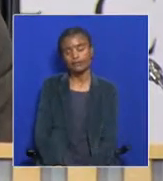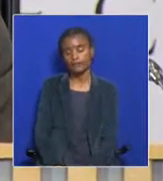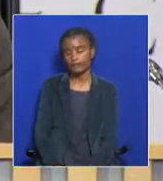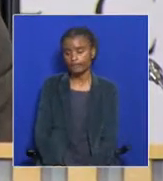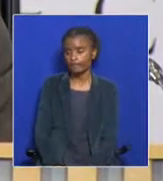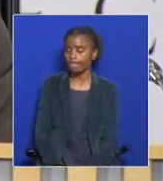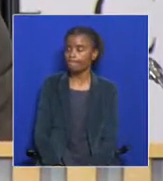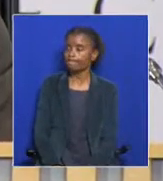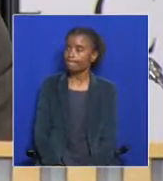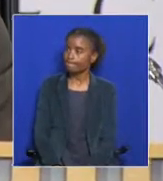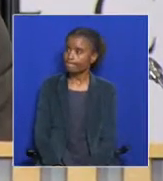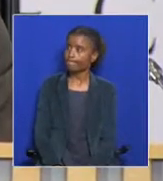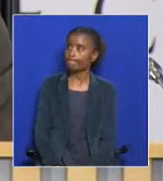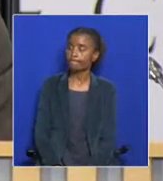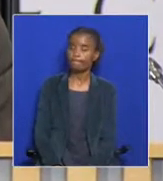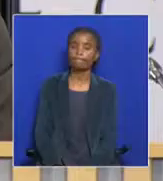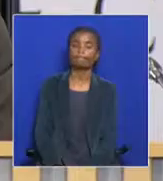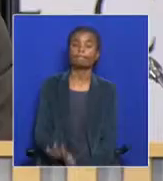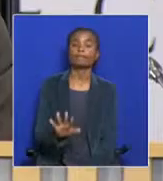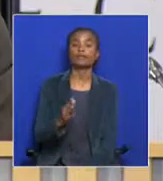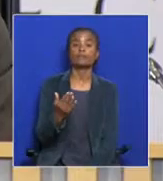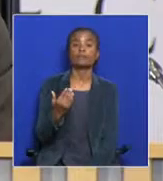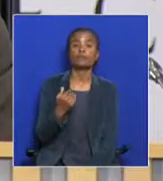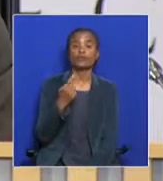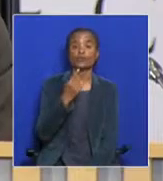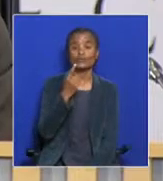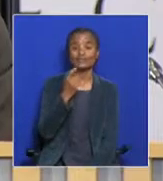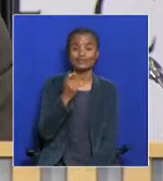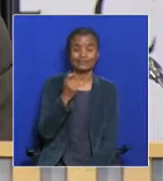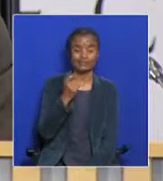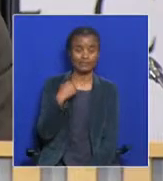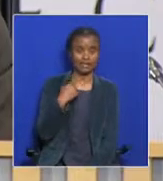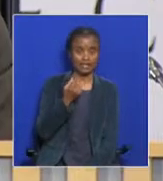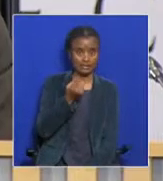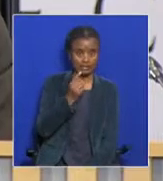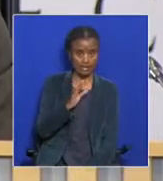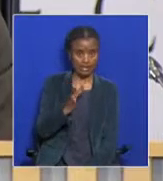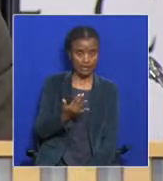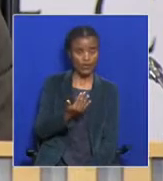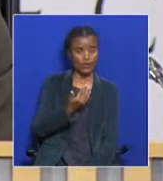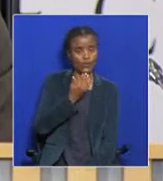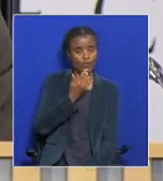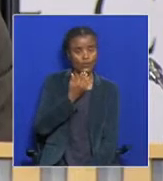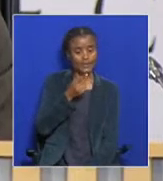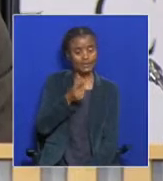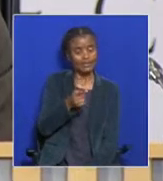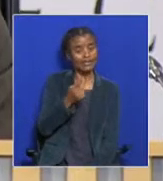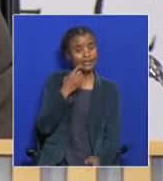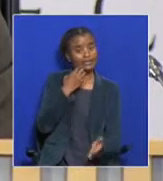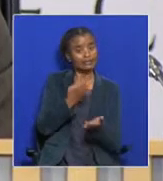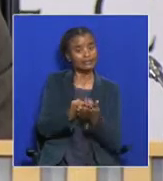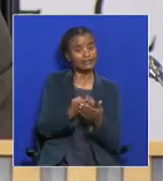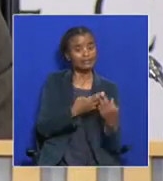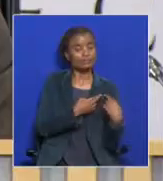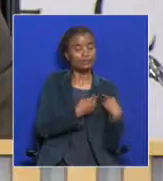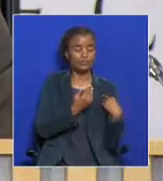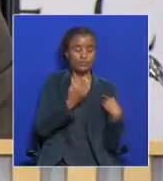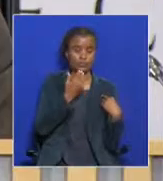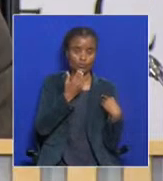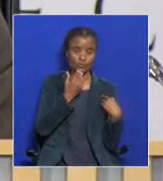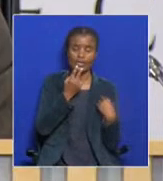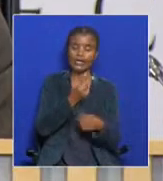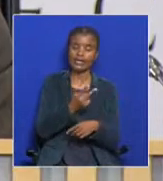the way I understood it was who bears responsibility for those exhibits. and I'll say it again, once again, strictly